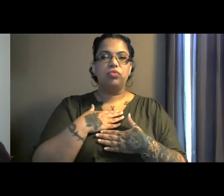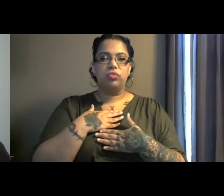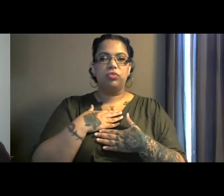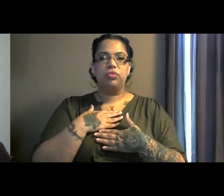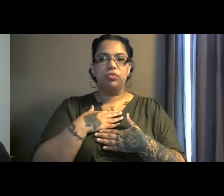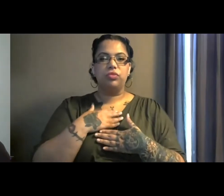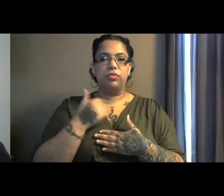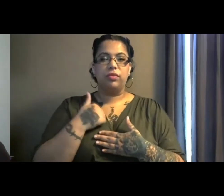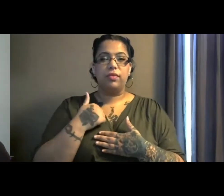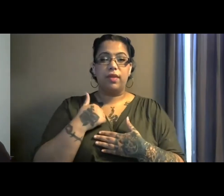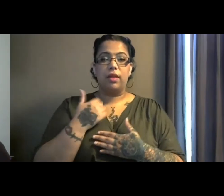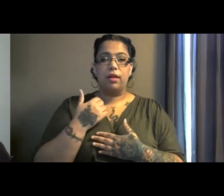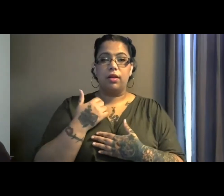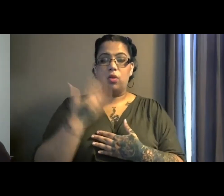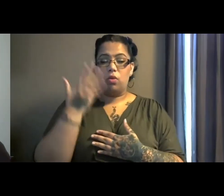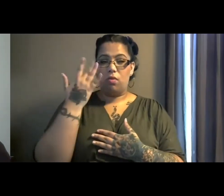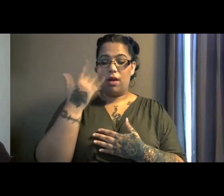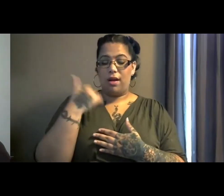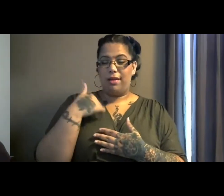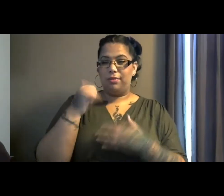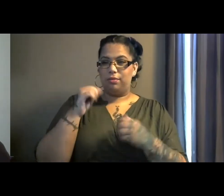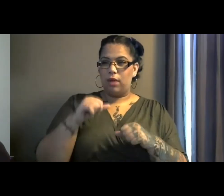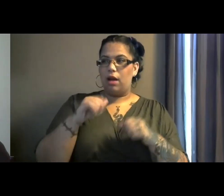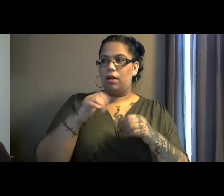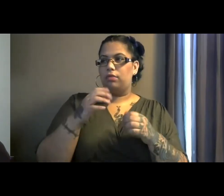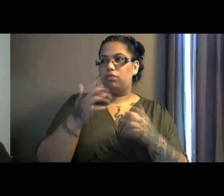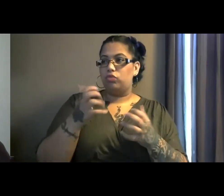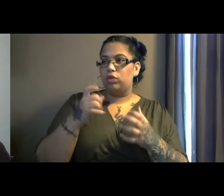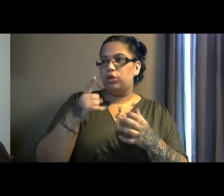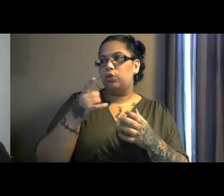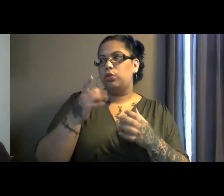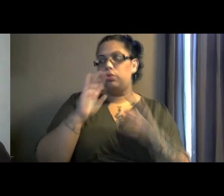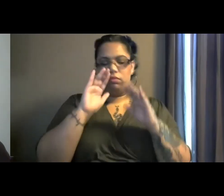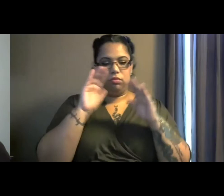to be able to invite you to turn your attention to the